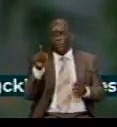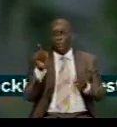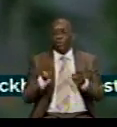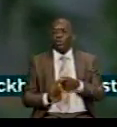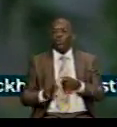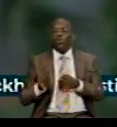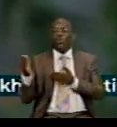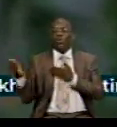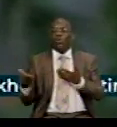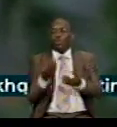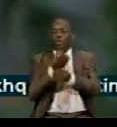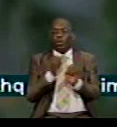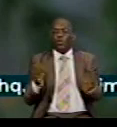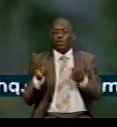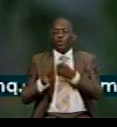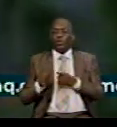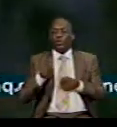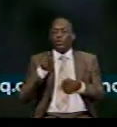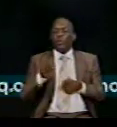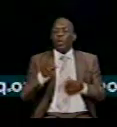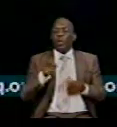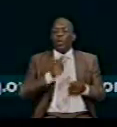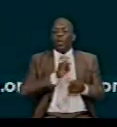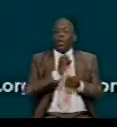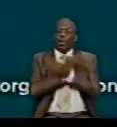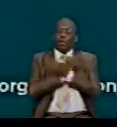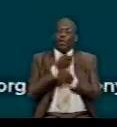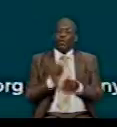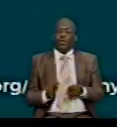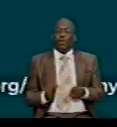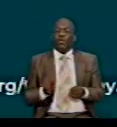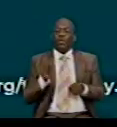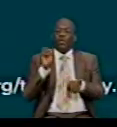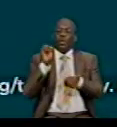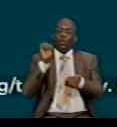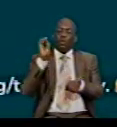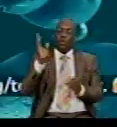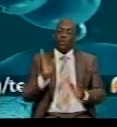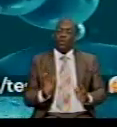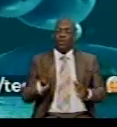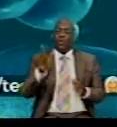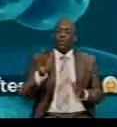appreciate the ministry, and God will continue to bless them in Jesus' name.